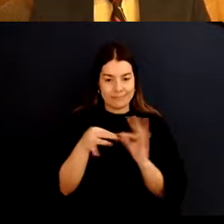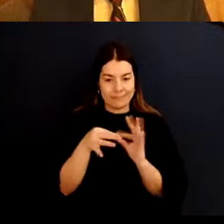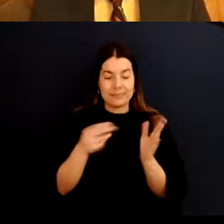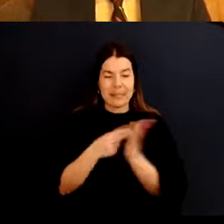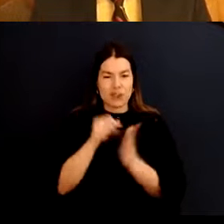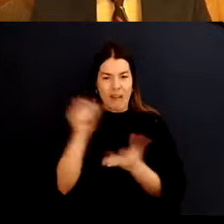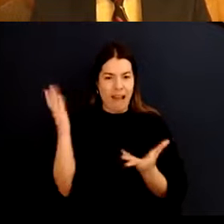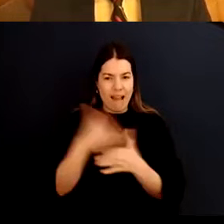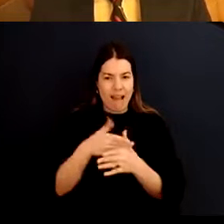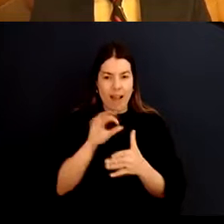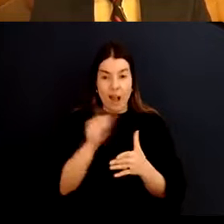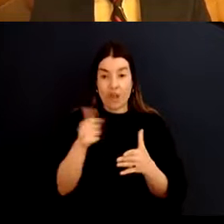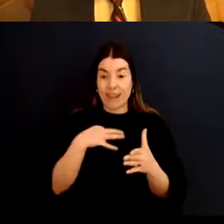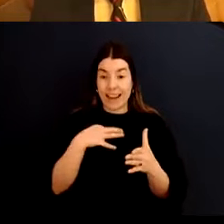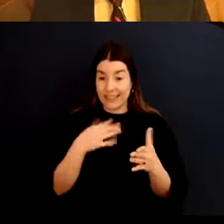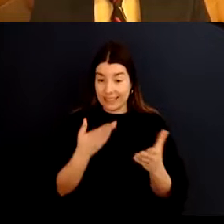Yes,